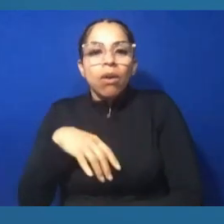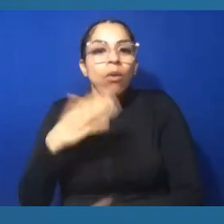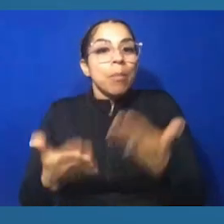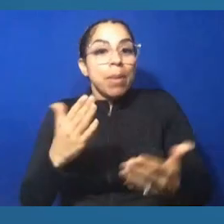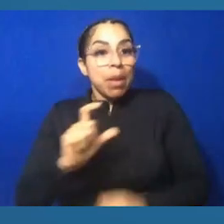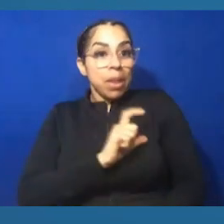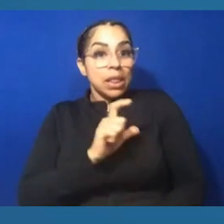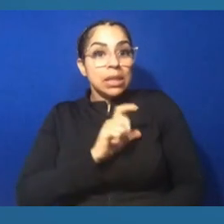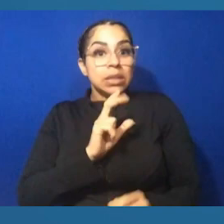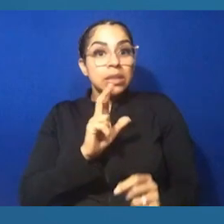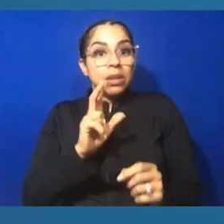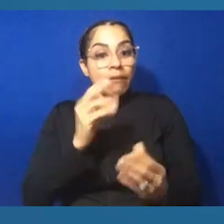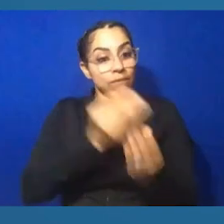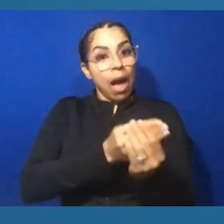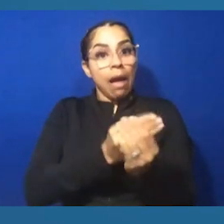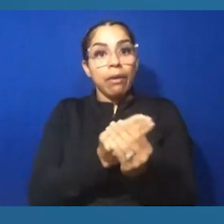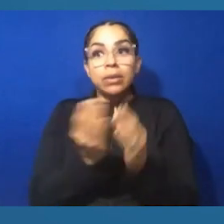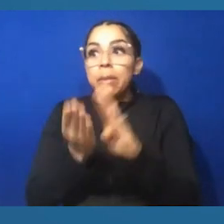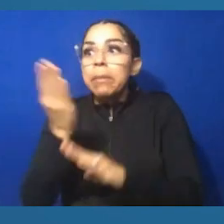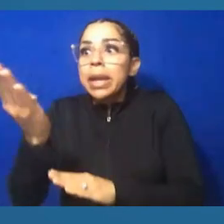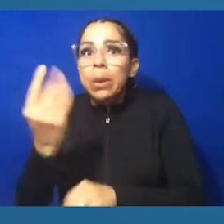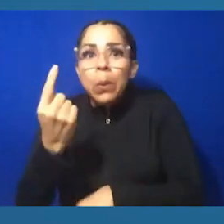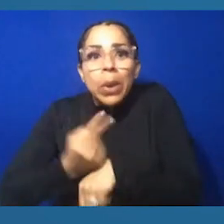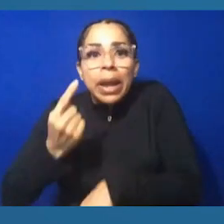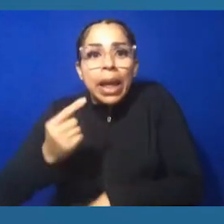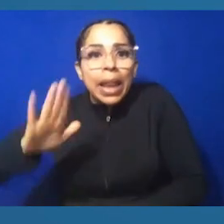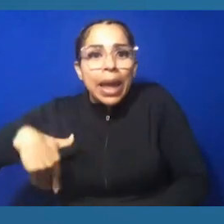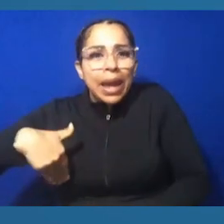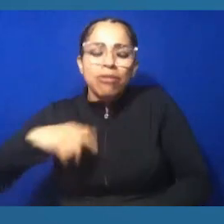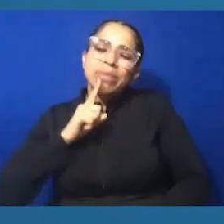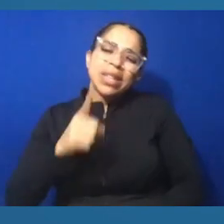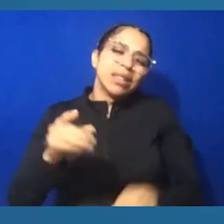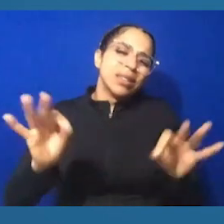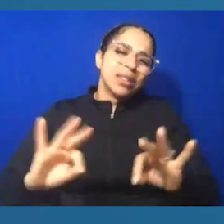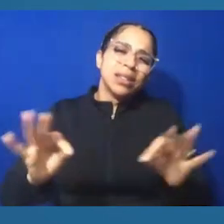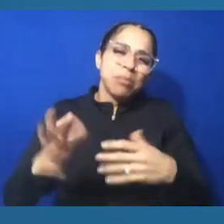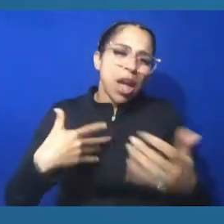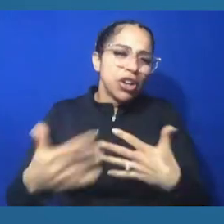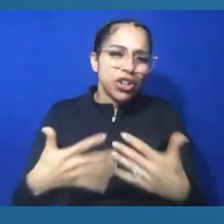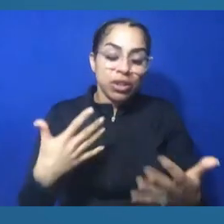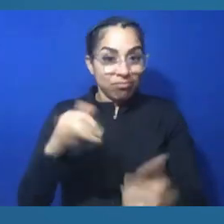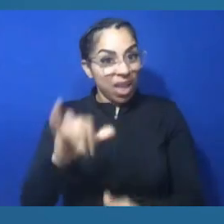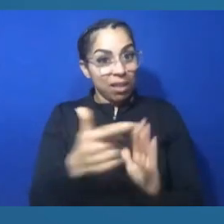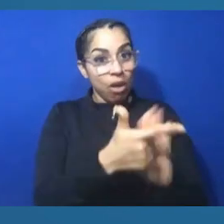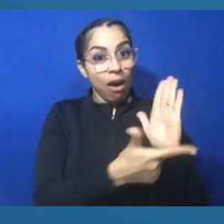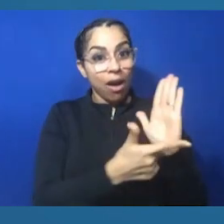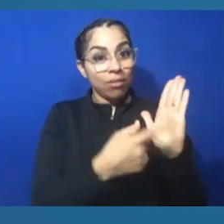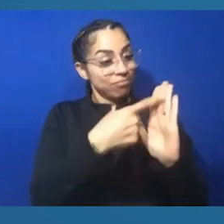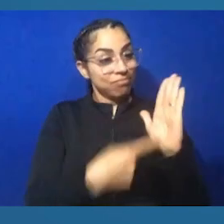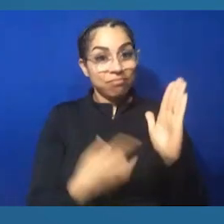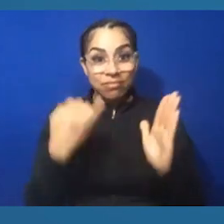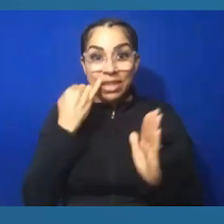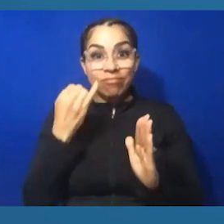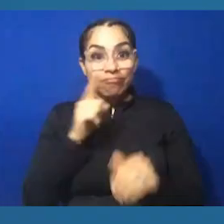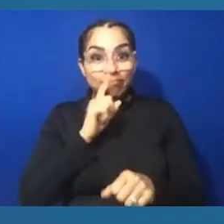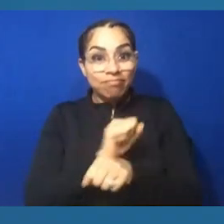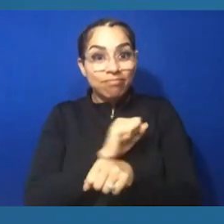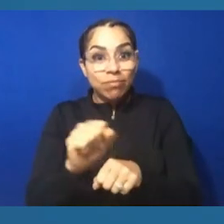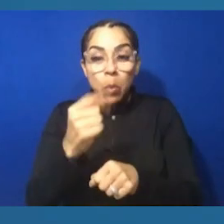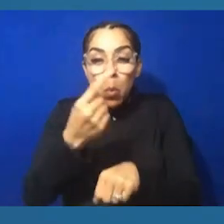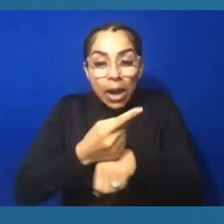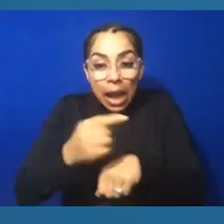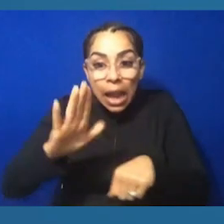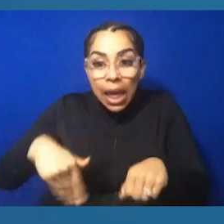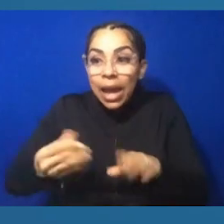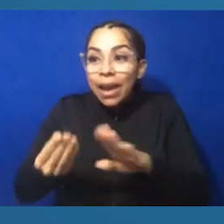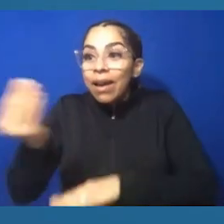day late. Doesn't matter. Doesn't matter, but that's the law was that they had to throw those out. We're leaving out a